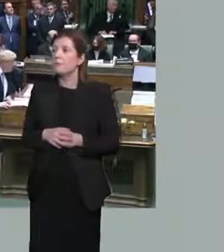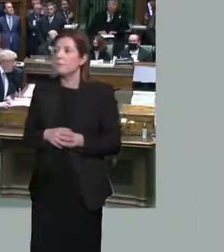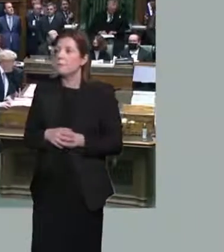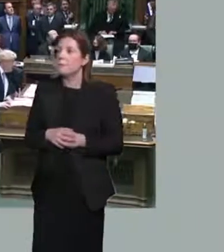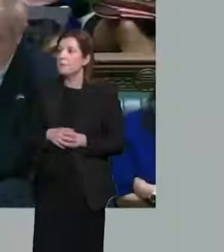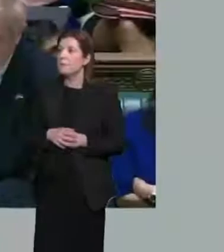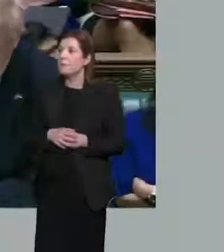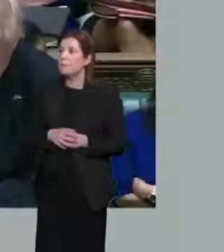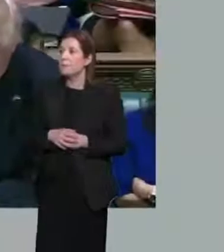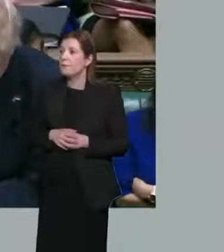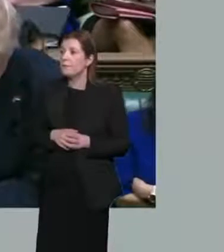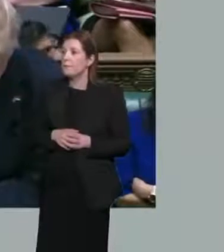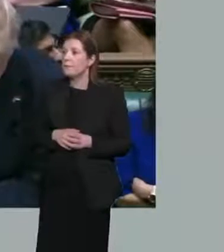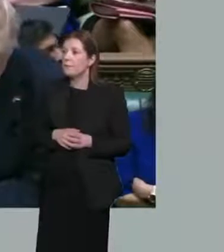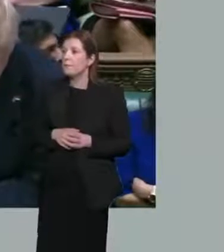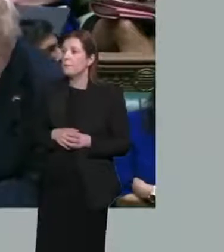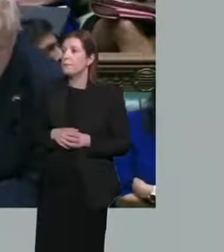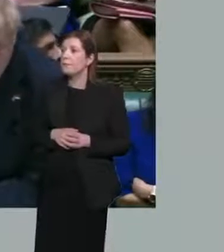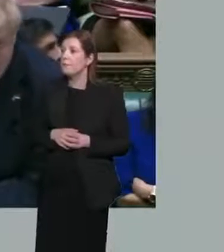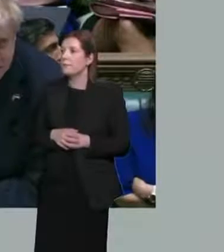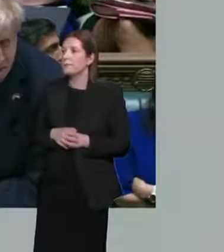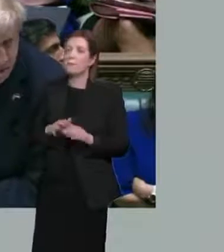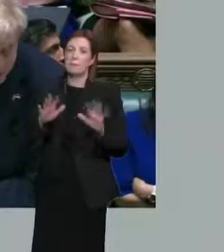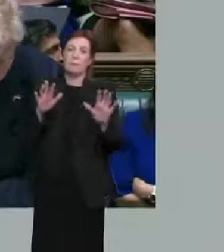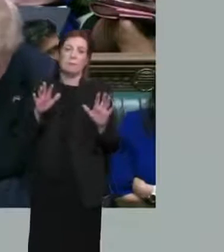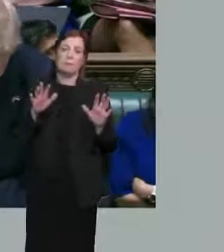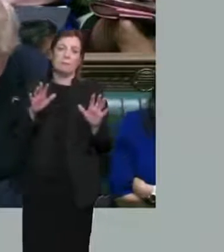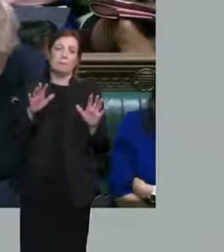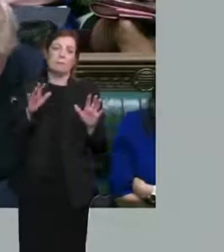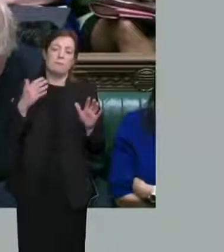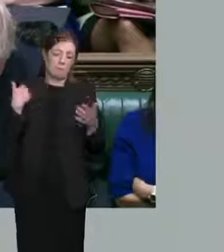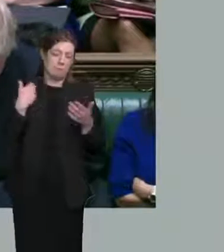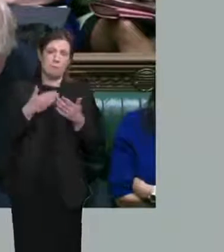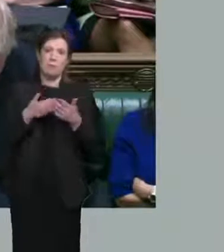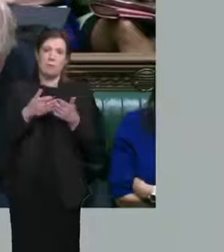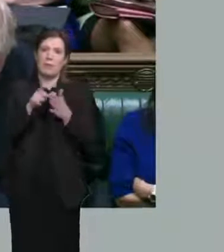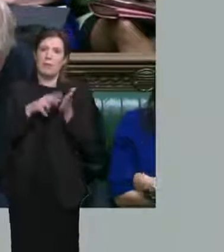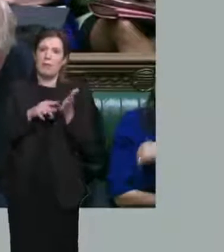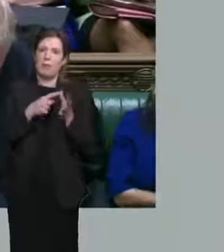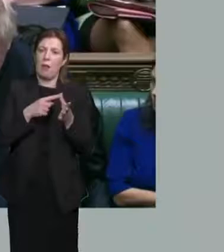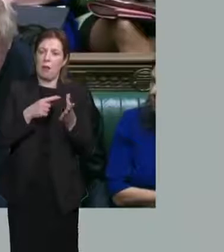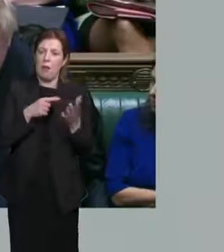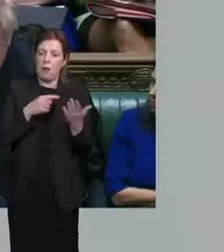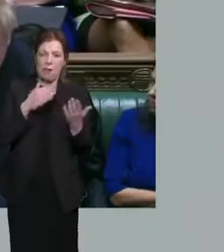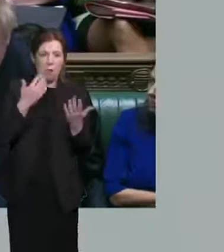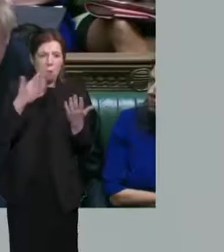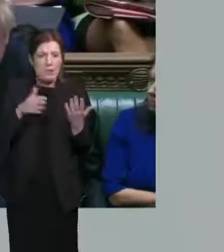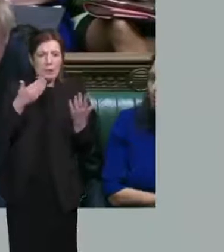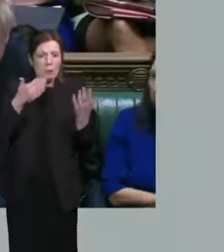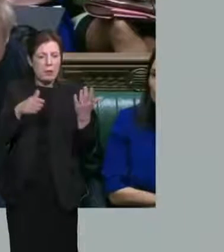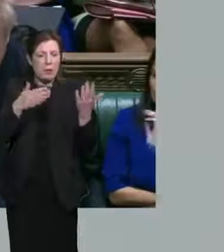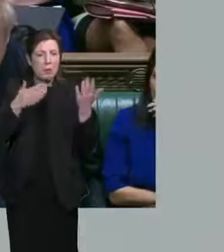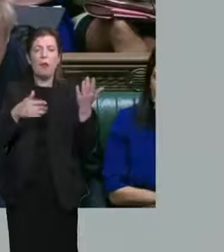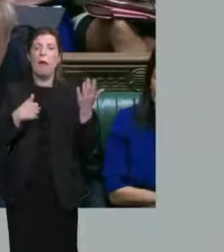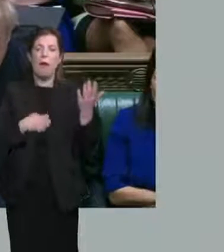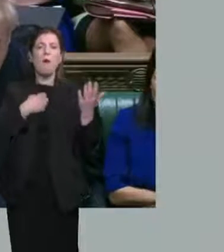like everybody in this House, I've read some surprising things about what's been going on at the DVLA. I do think that we need to make